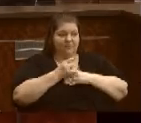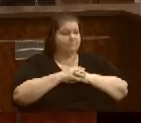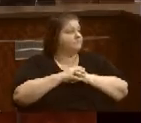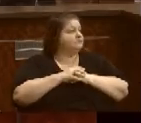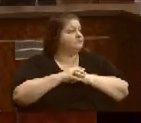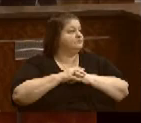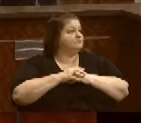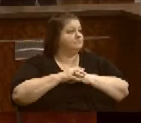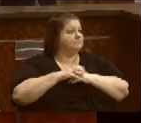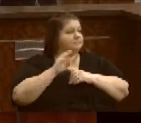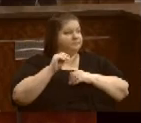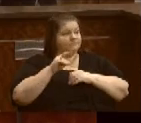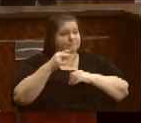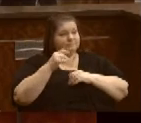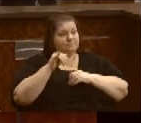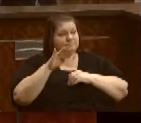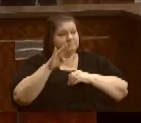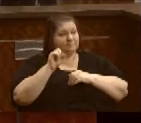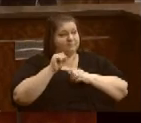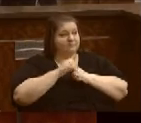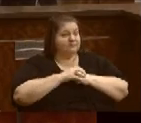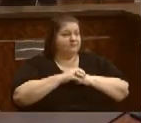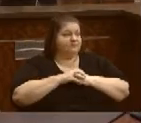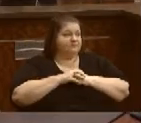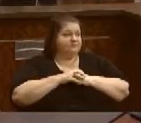Appreciate it. Mr. Gibbs.